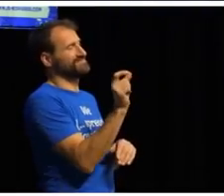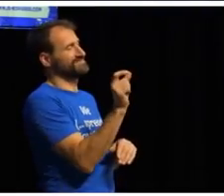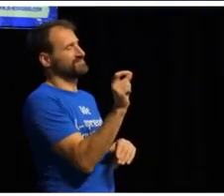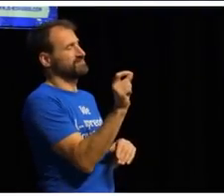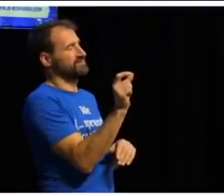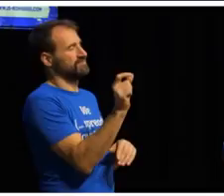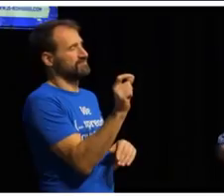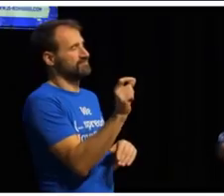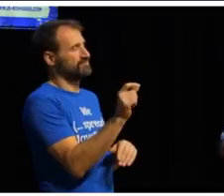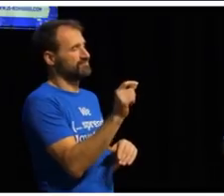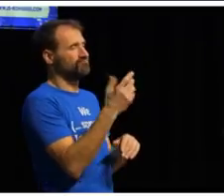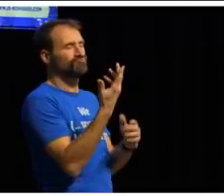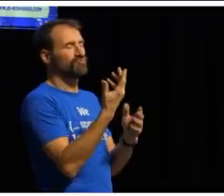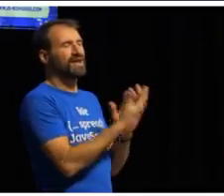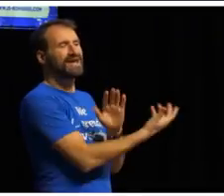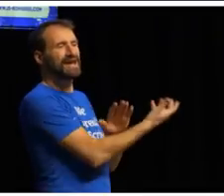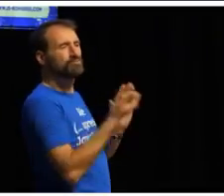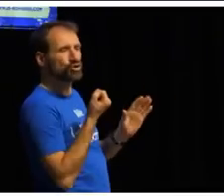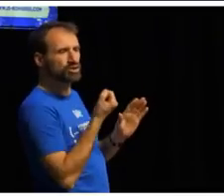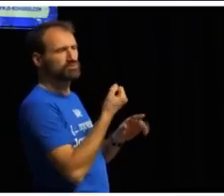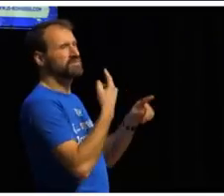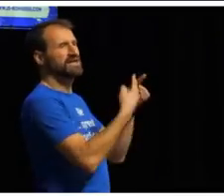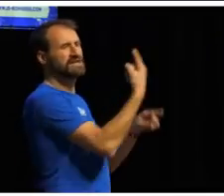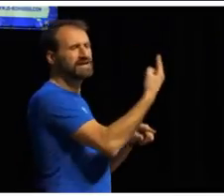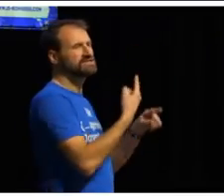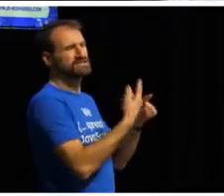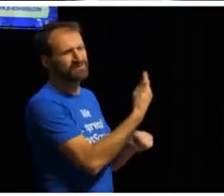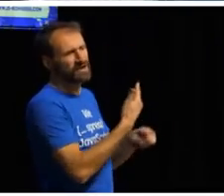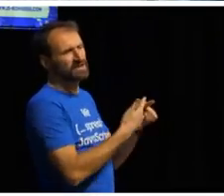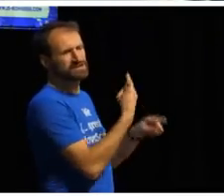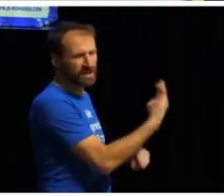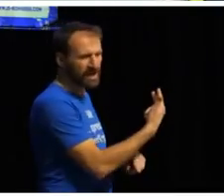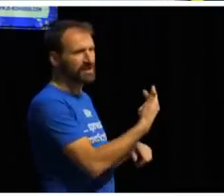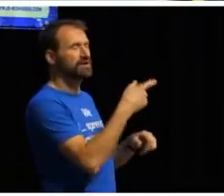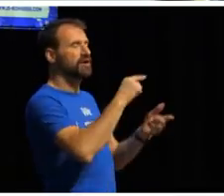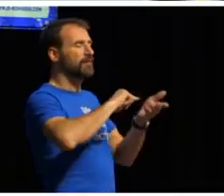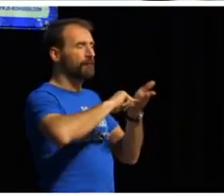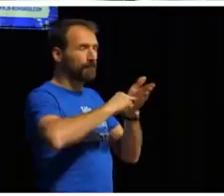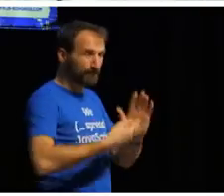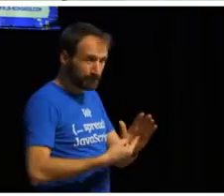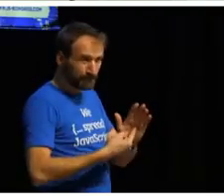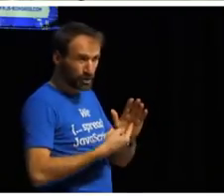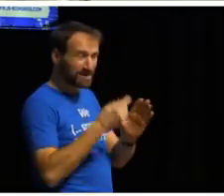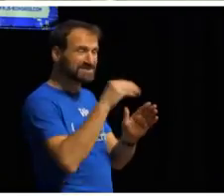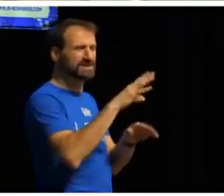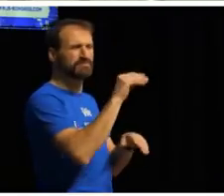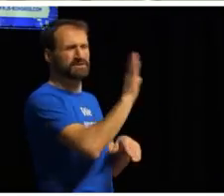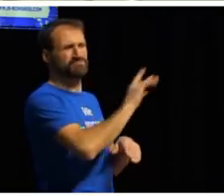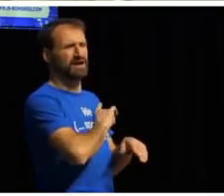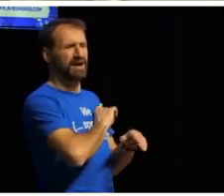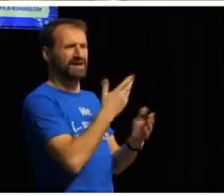x2, x3, multiplies them with its own learned weight, and puts it through a